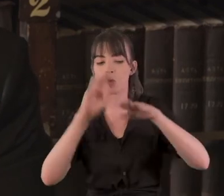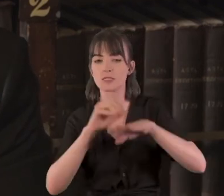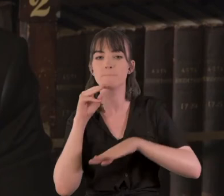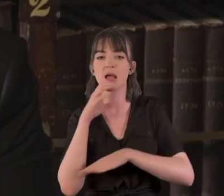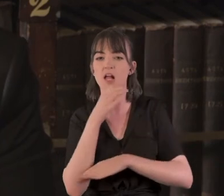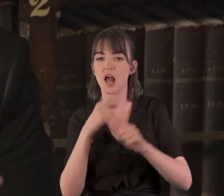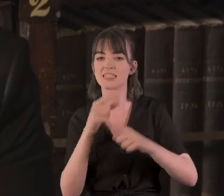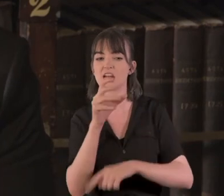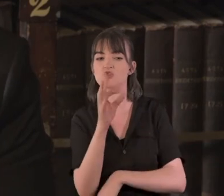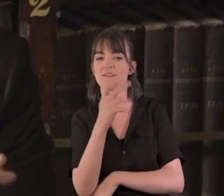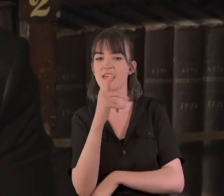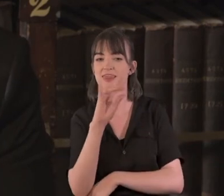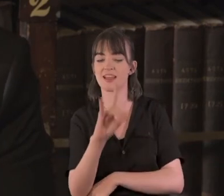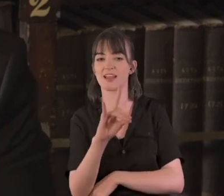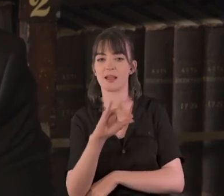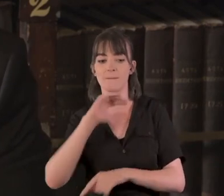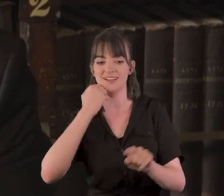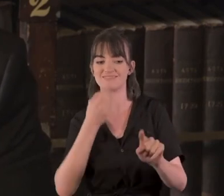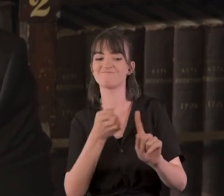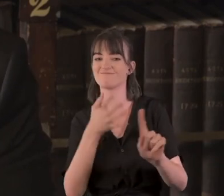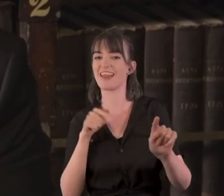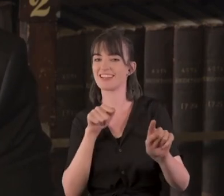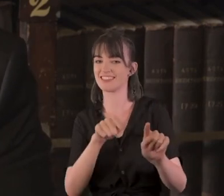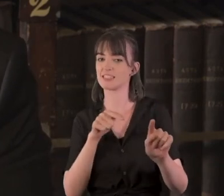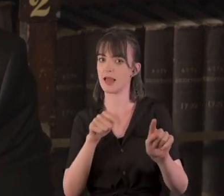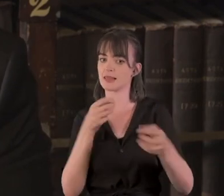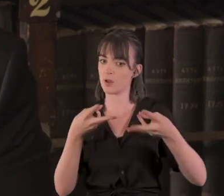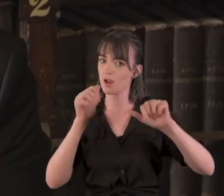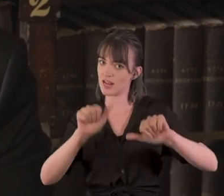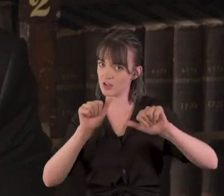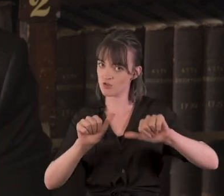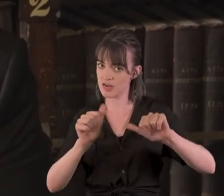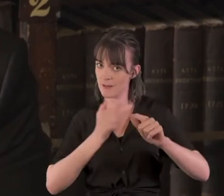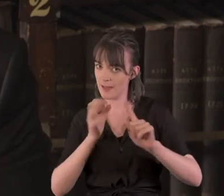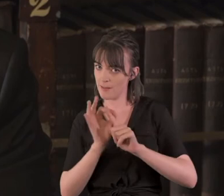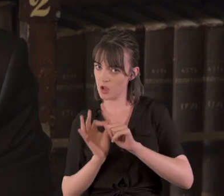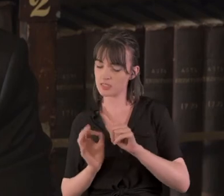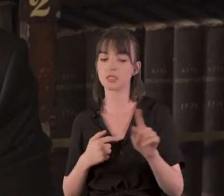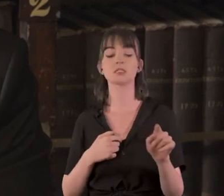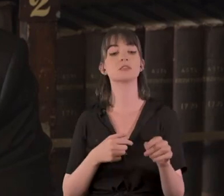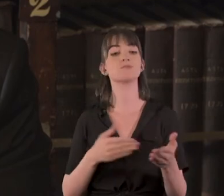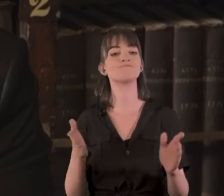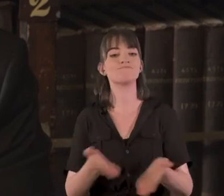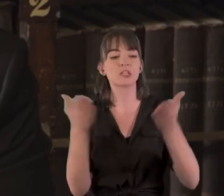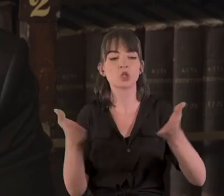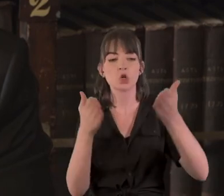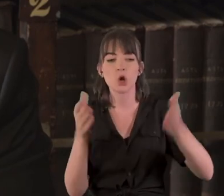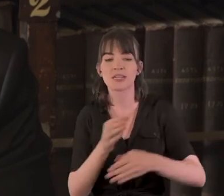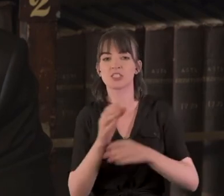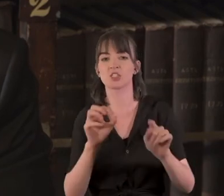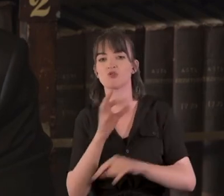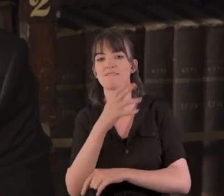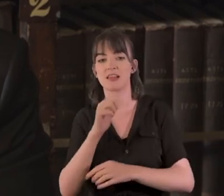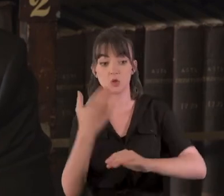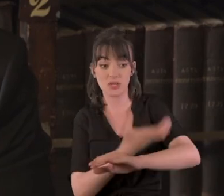brings a lot of pressure on Griffith not to break off the negotiations on the issue of Ulster, which really clears the way